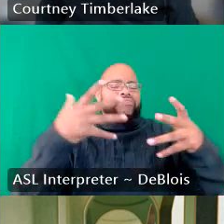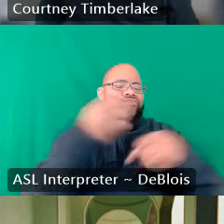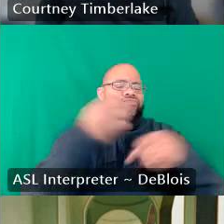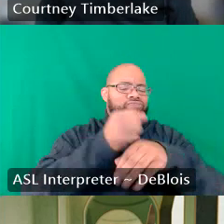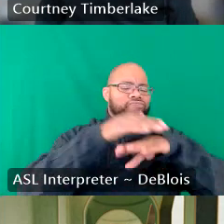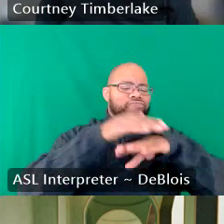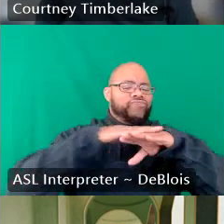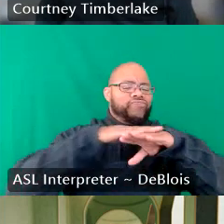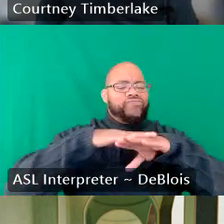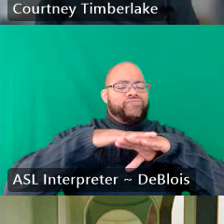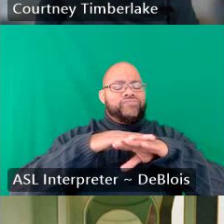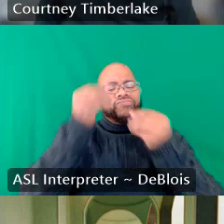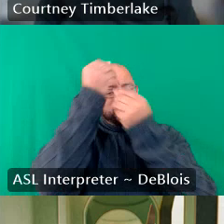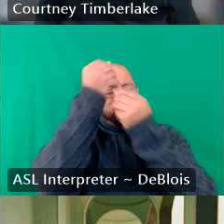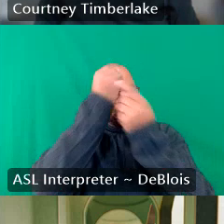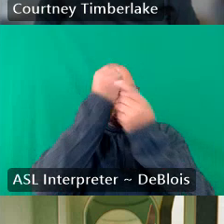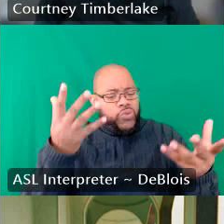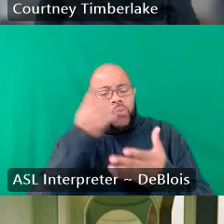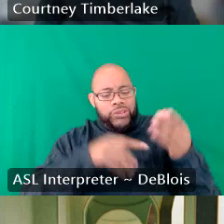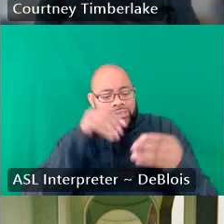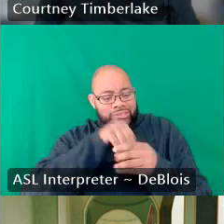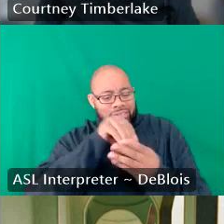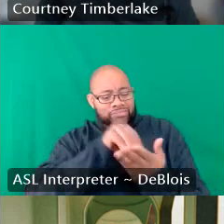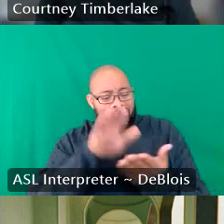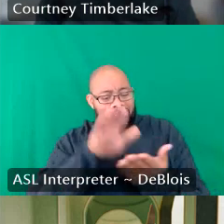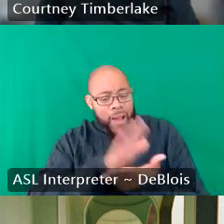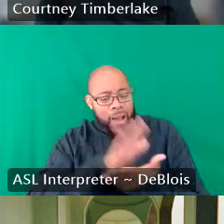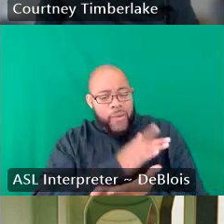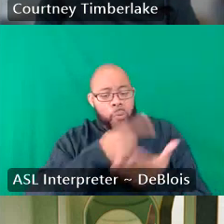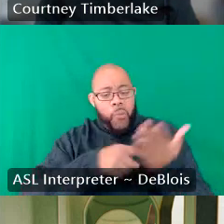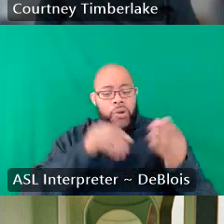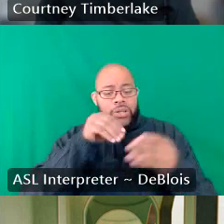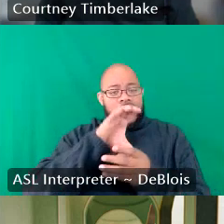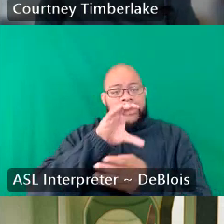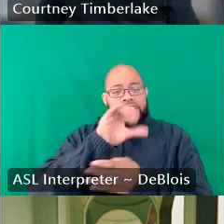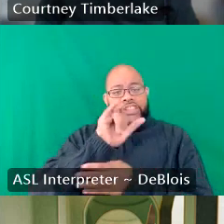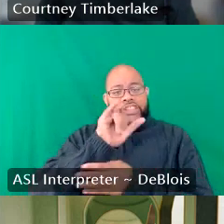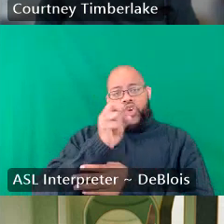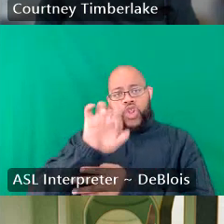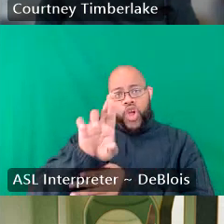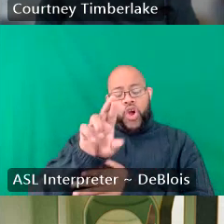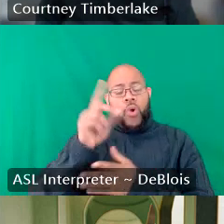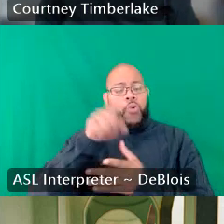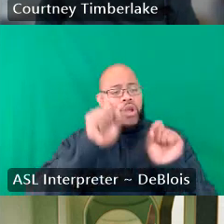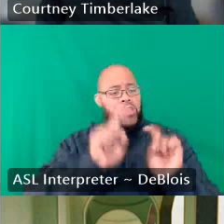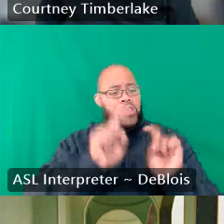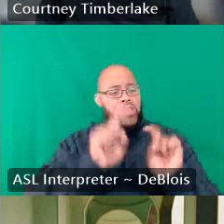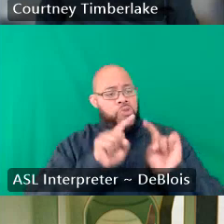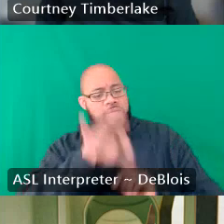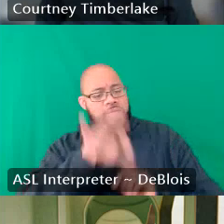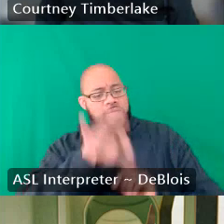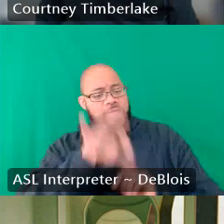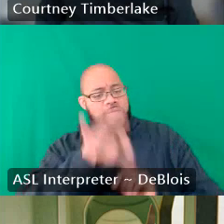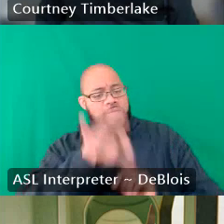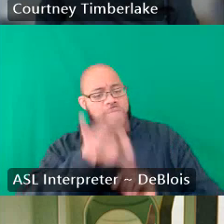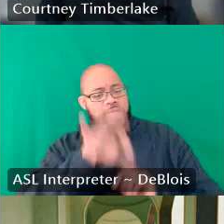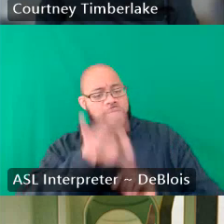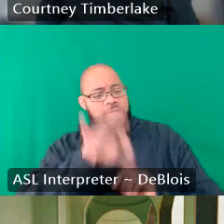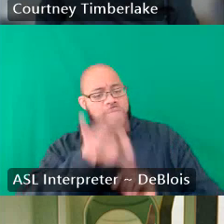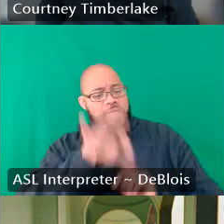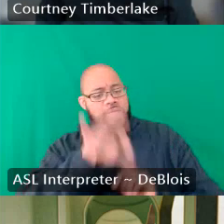of let you know what's in the document, what's in the circular, and kind of where you can go to find specific issues.